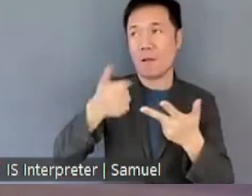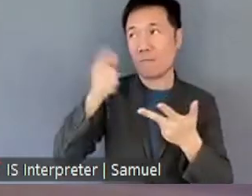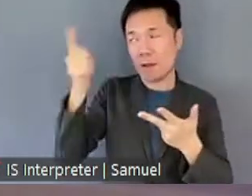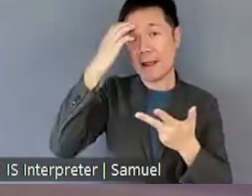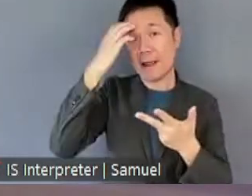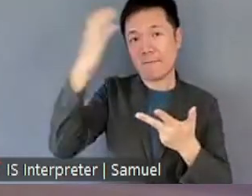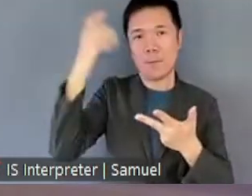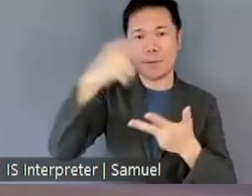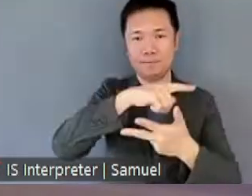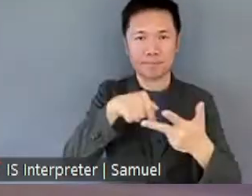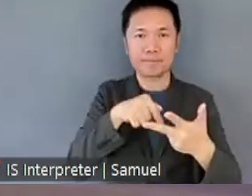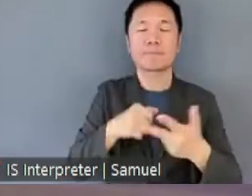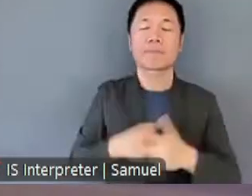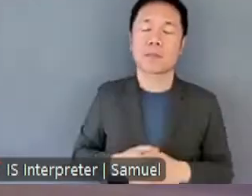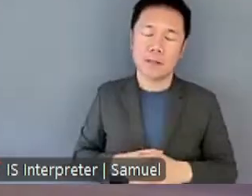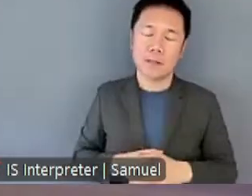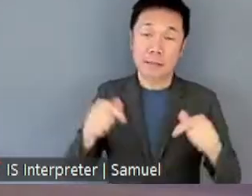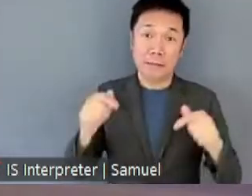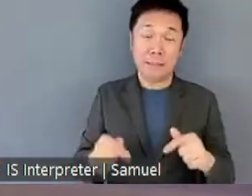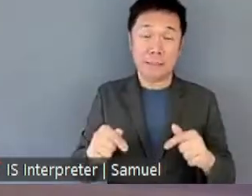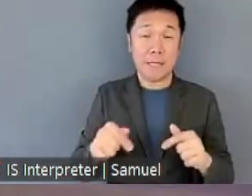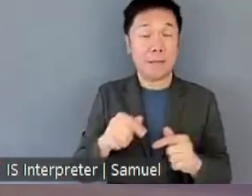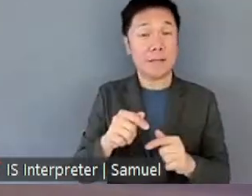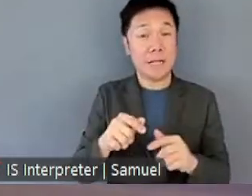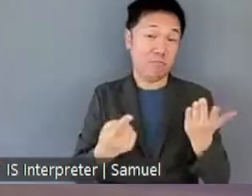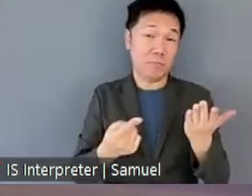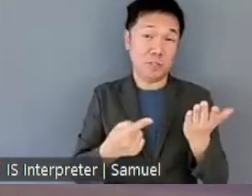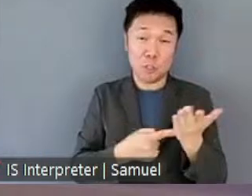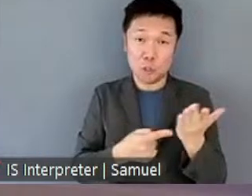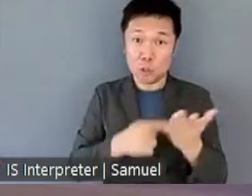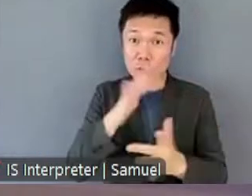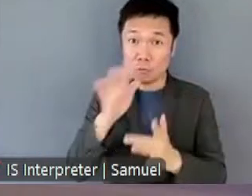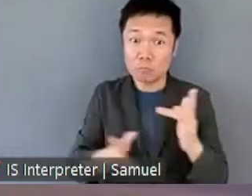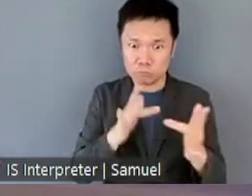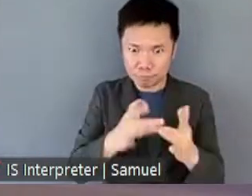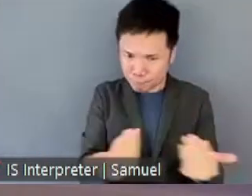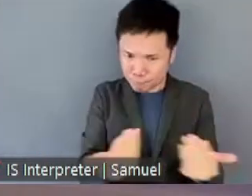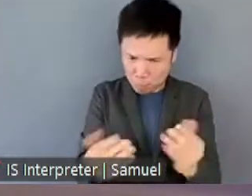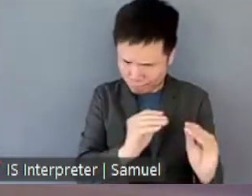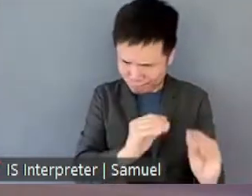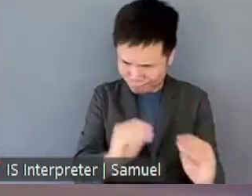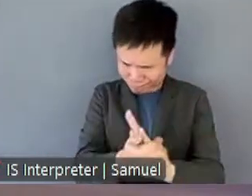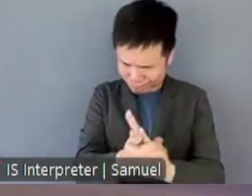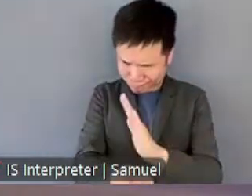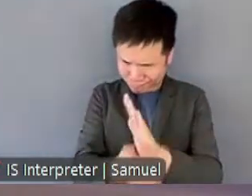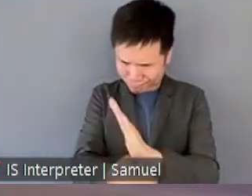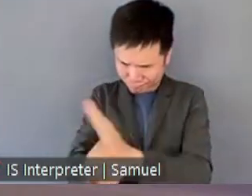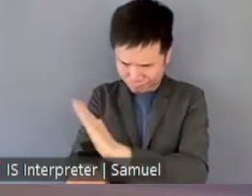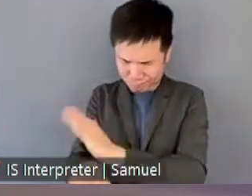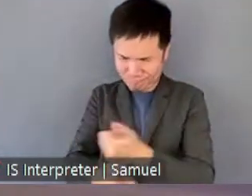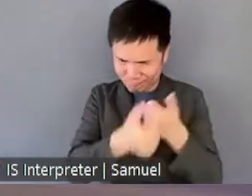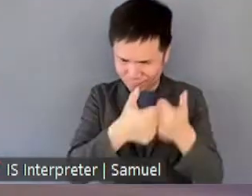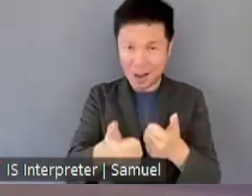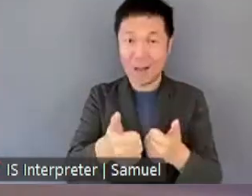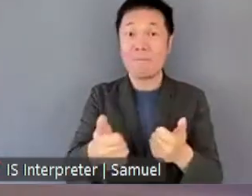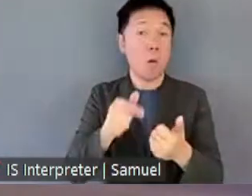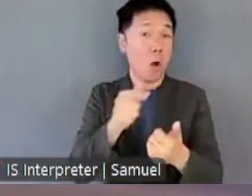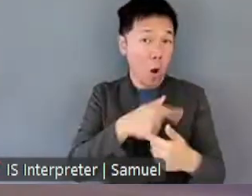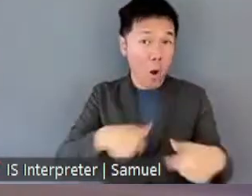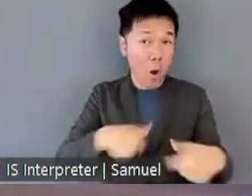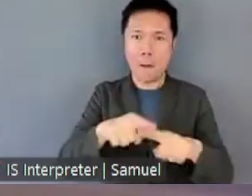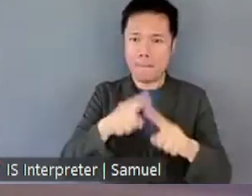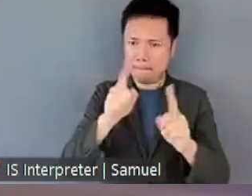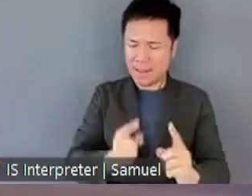journey towards a digitally empowered society is firmly anchored in the vision of leaving no Filipino behind in this